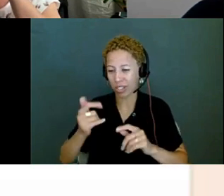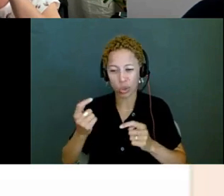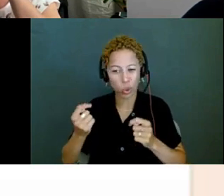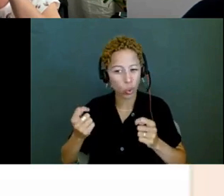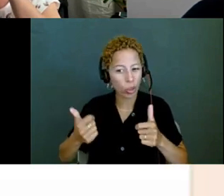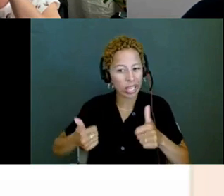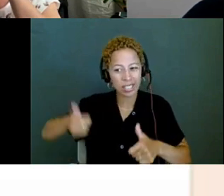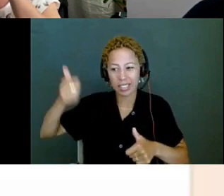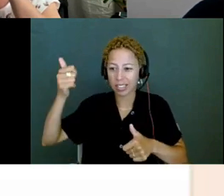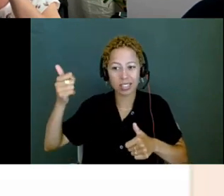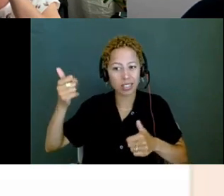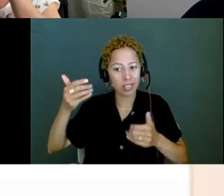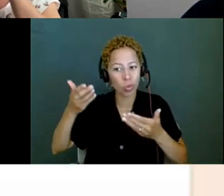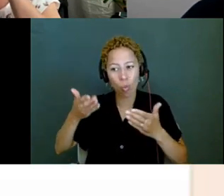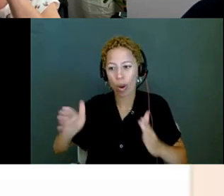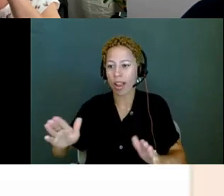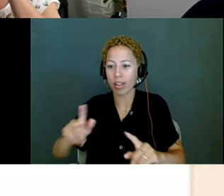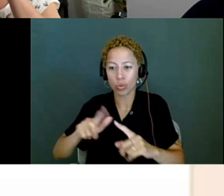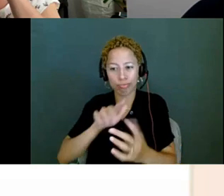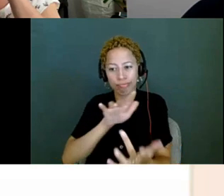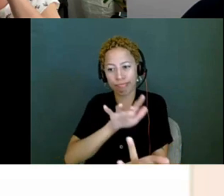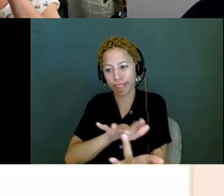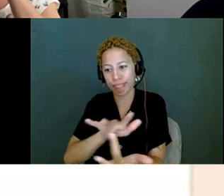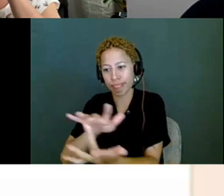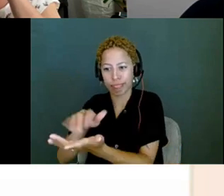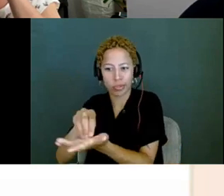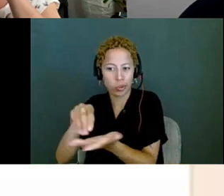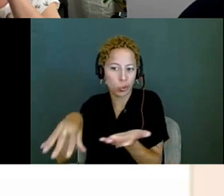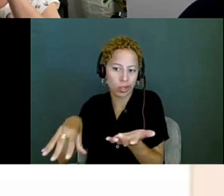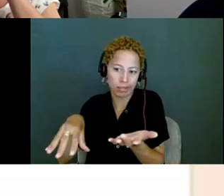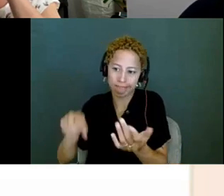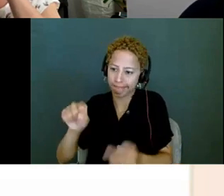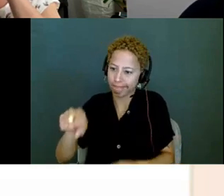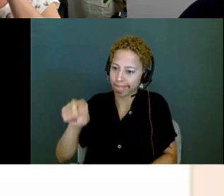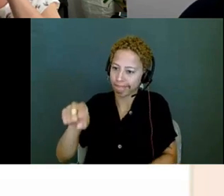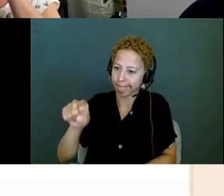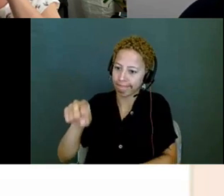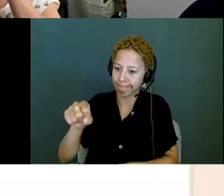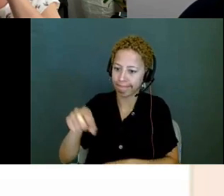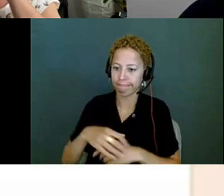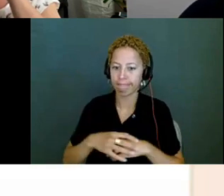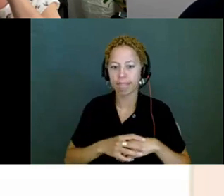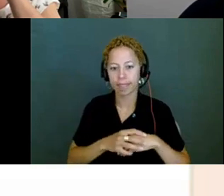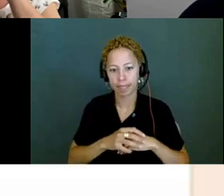to reach my students. And